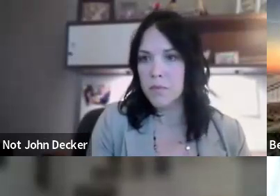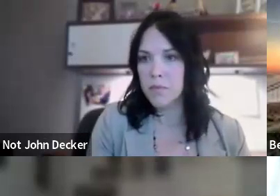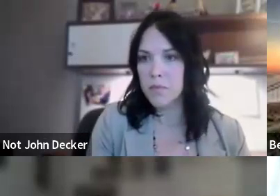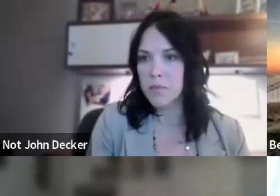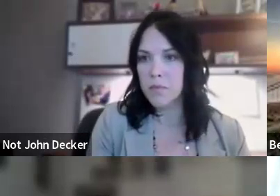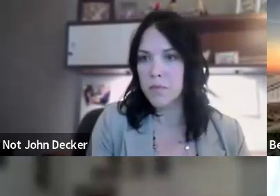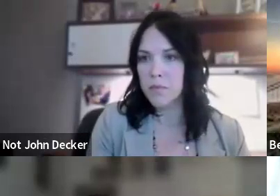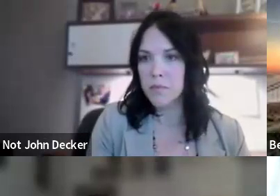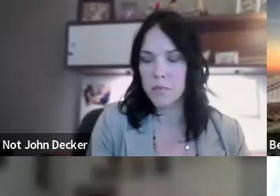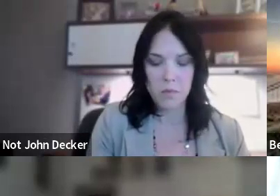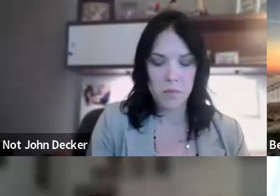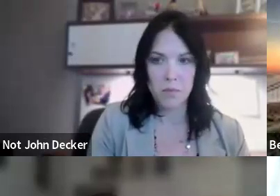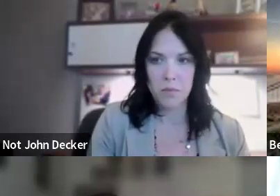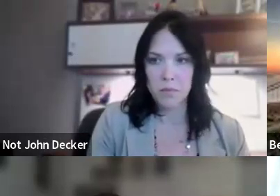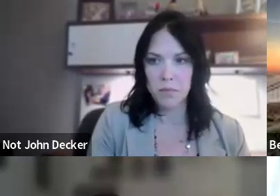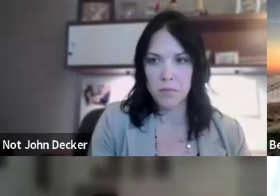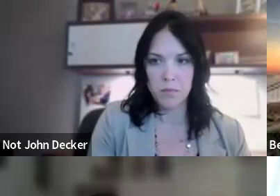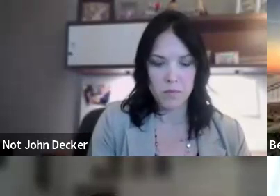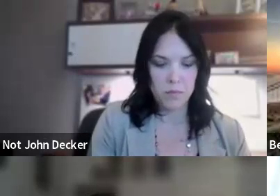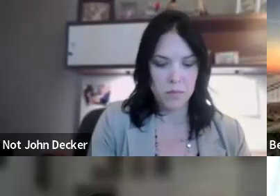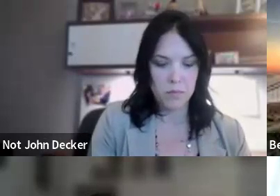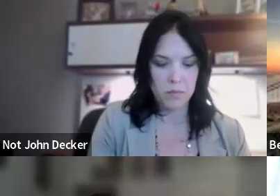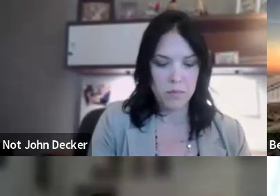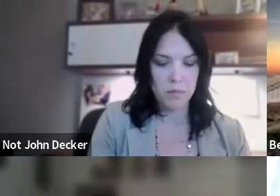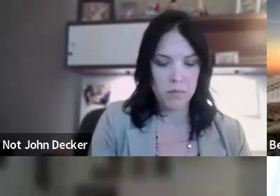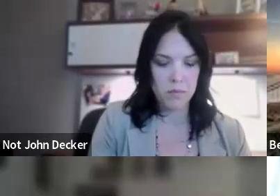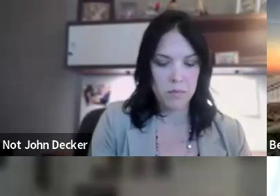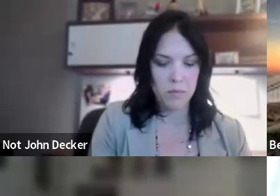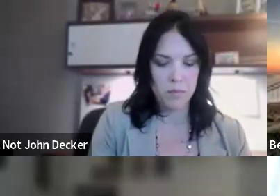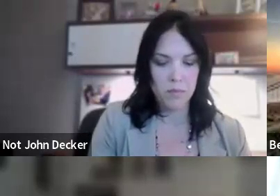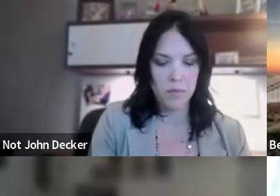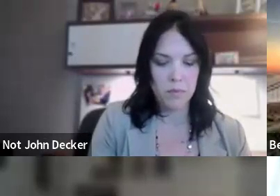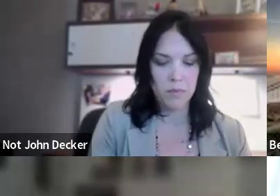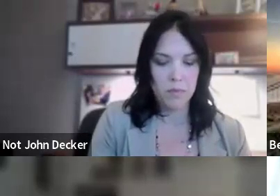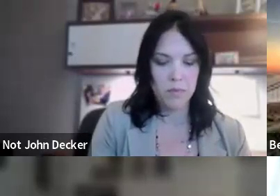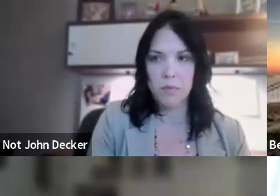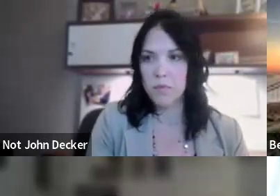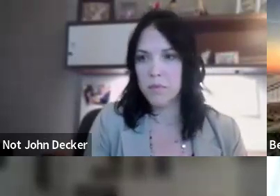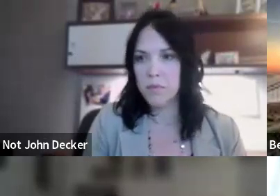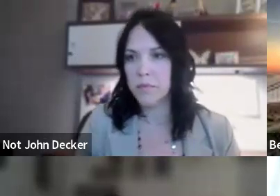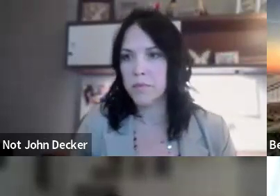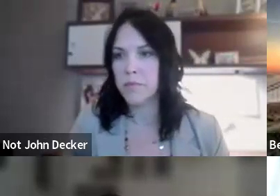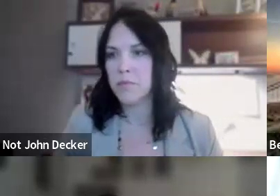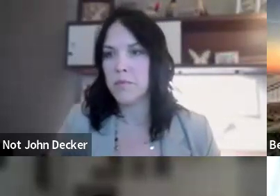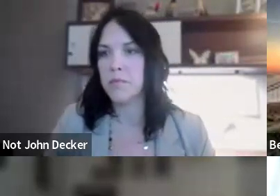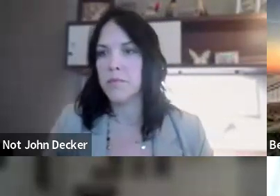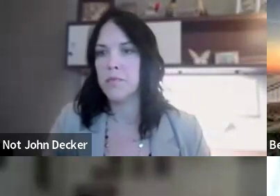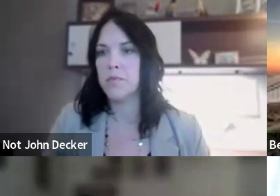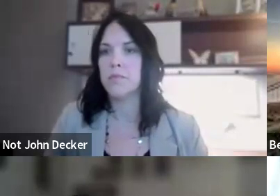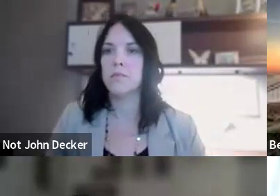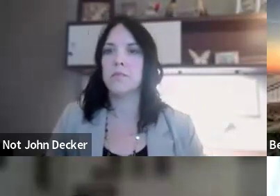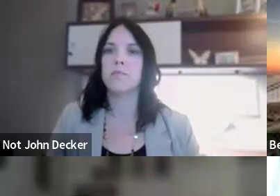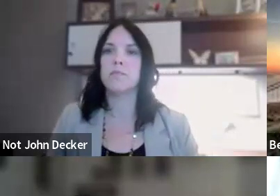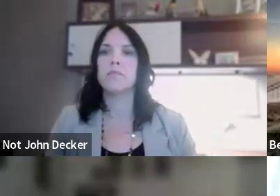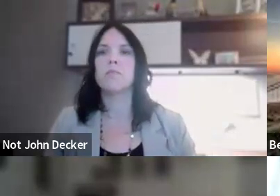sleeping units, and to be able to lock their door, and to be able to help choose which staff that they're using. So all